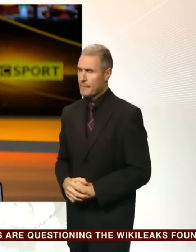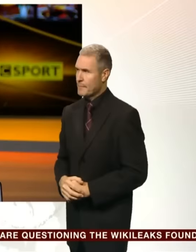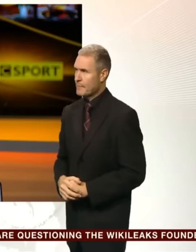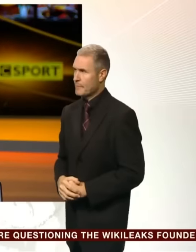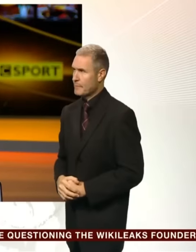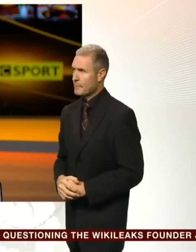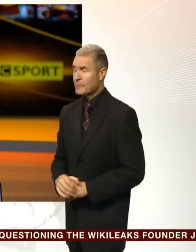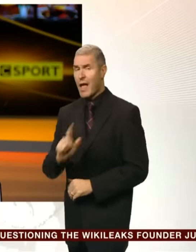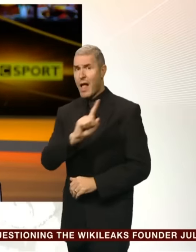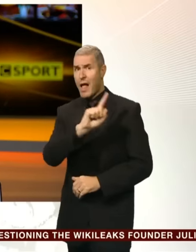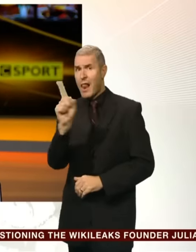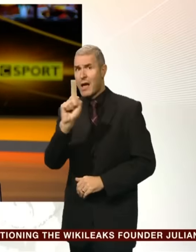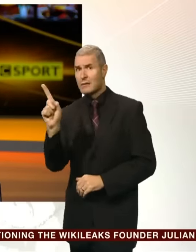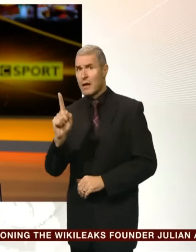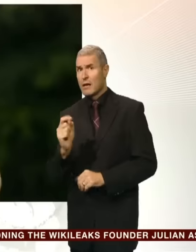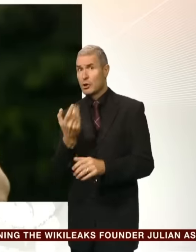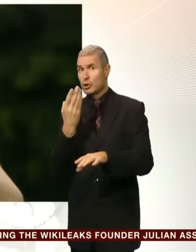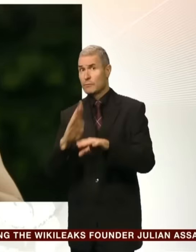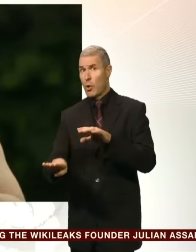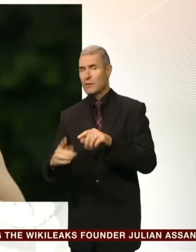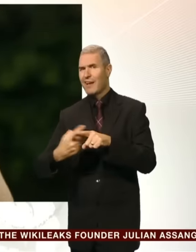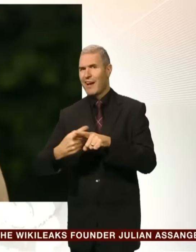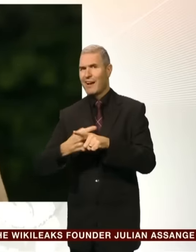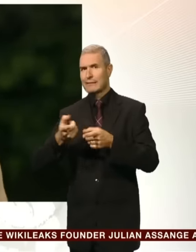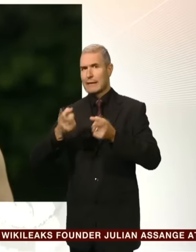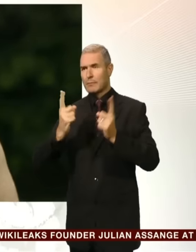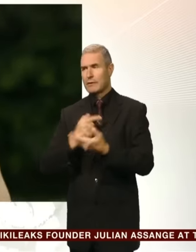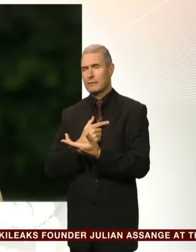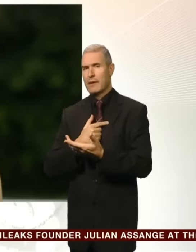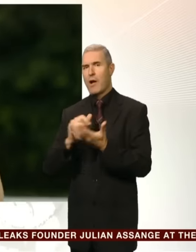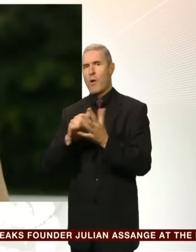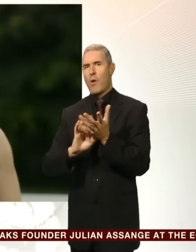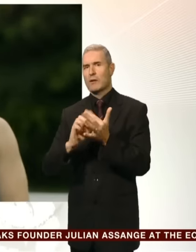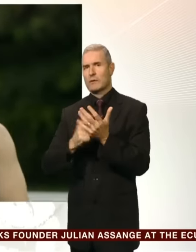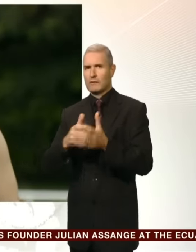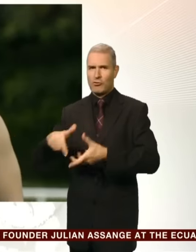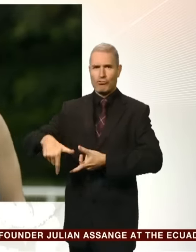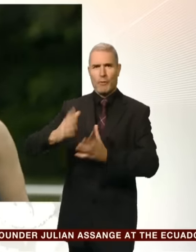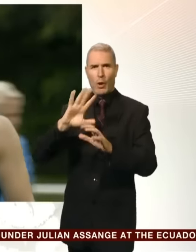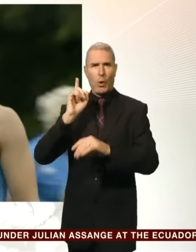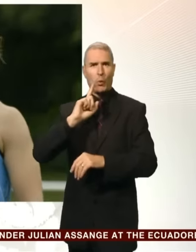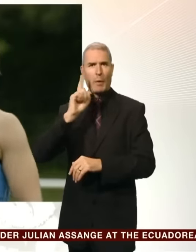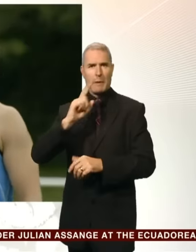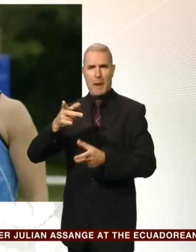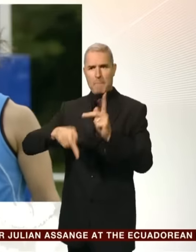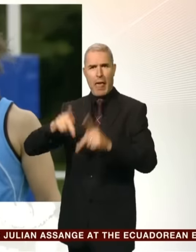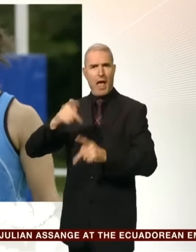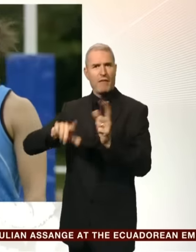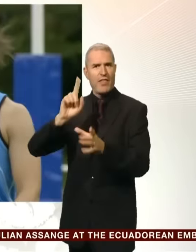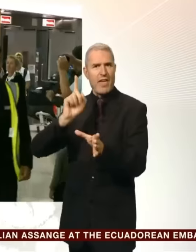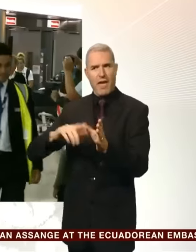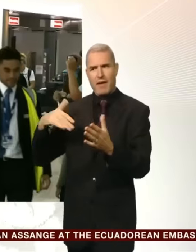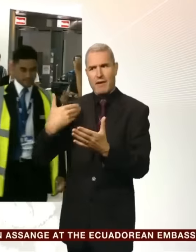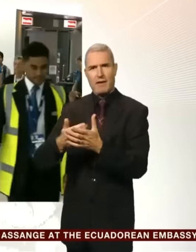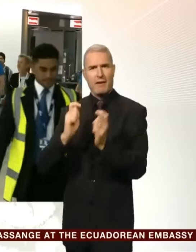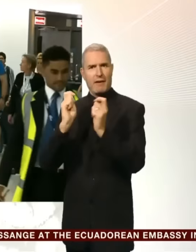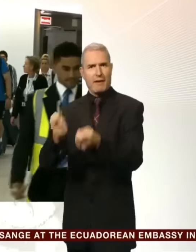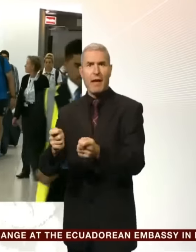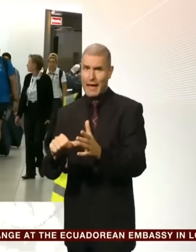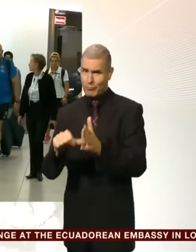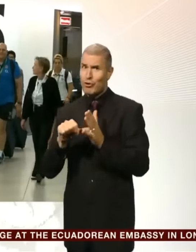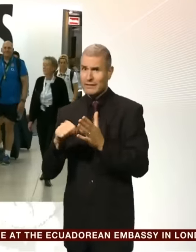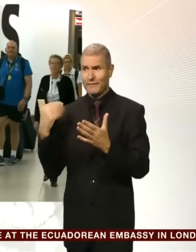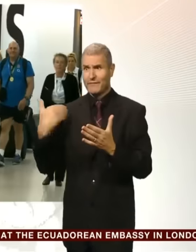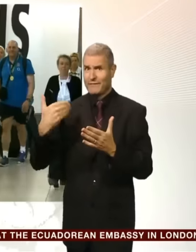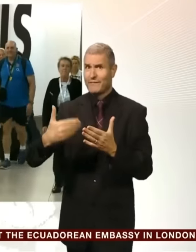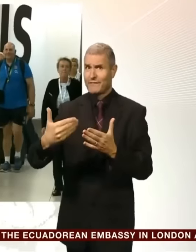Coming up in sport at half past, England captain Sarah Hunter is awarded the Rugby Union World Women's Player of the Year prize after an impressive